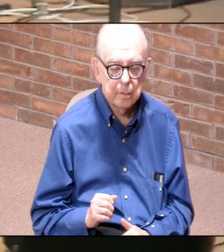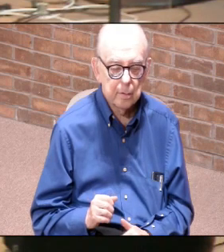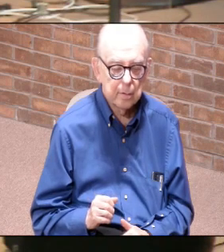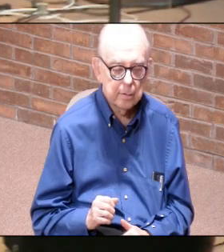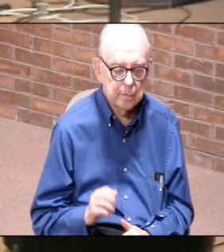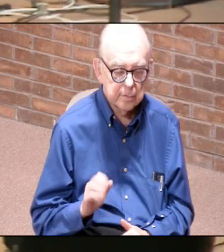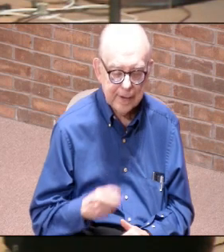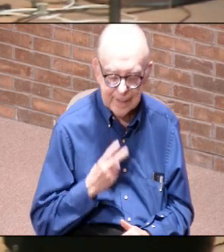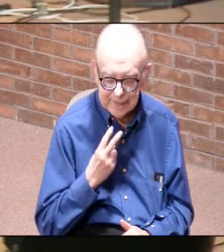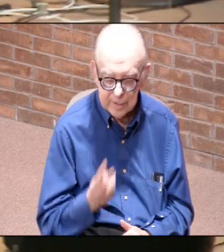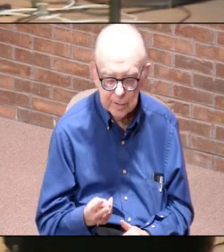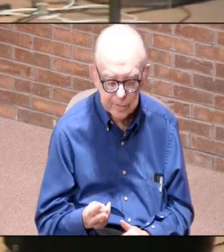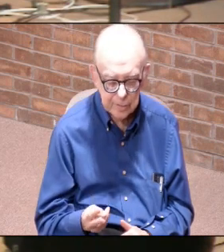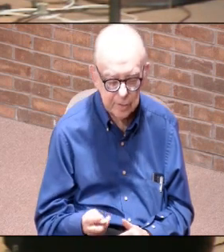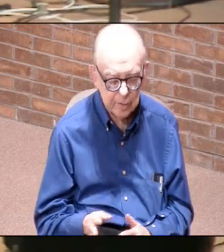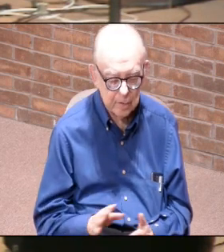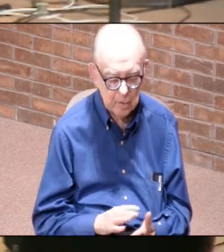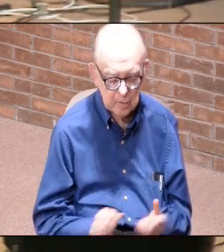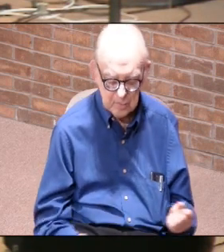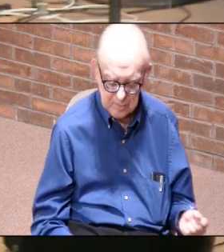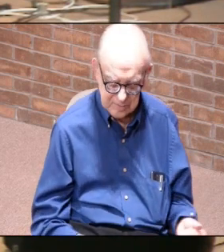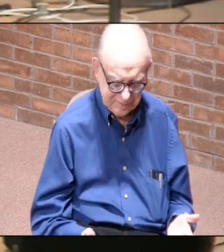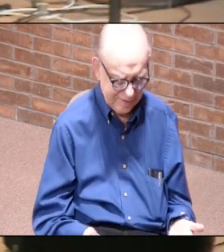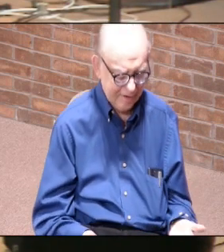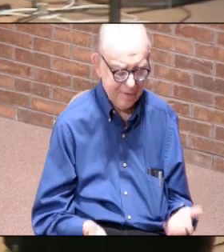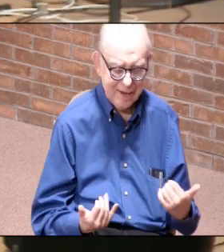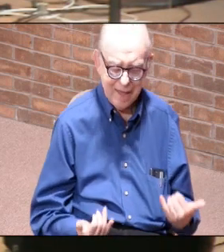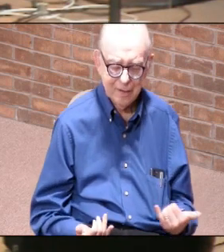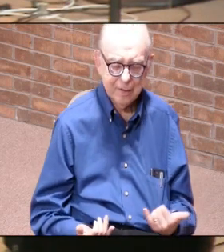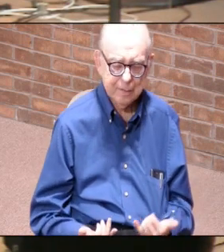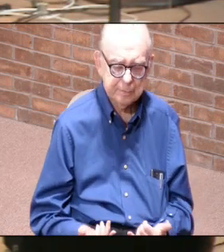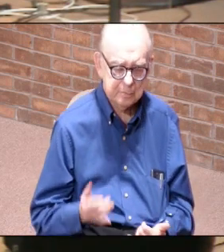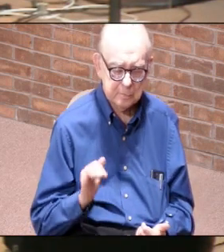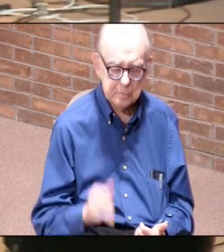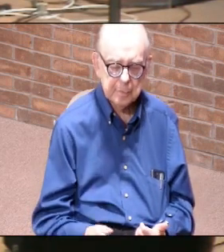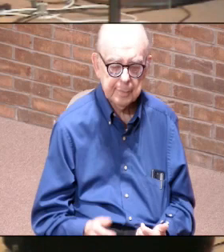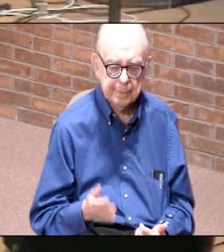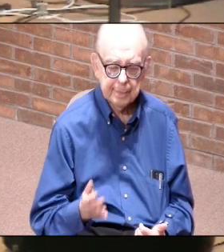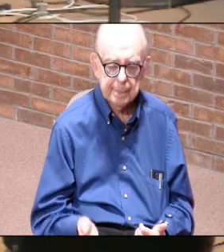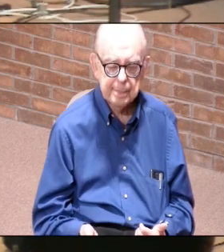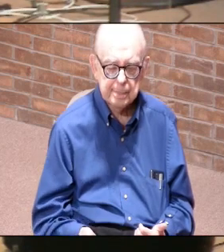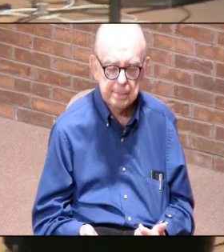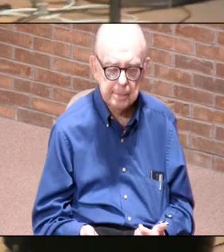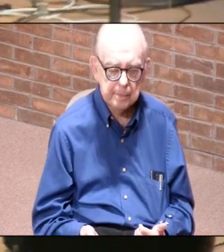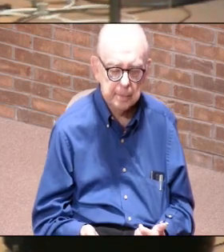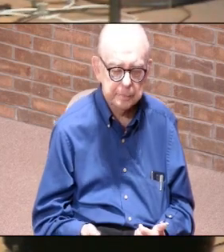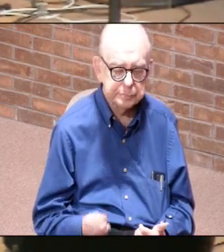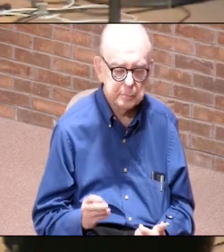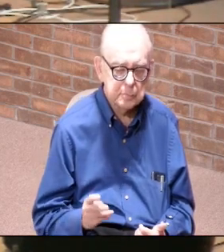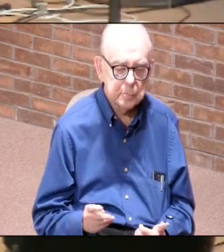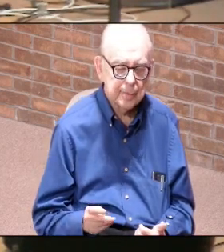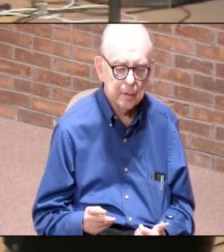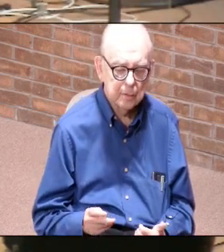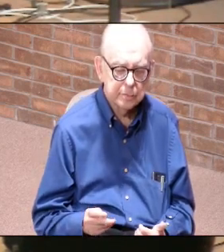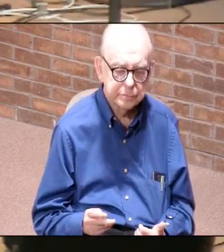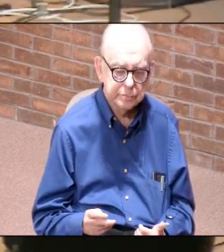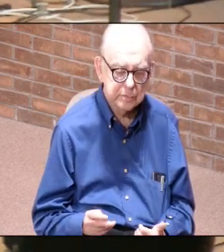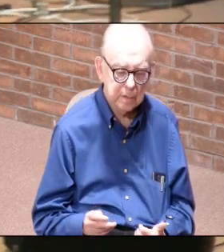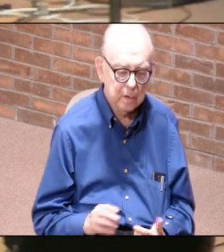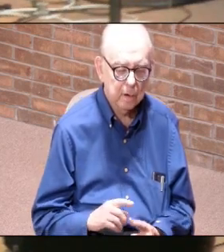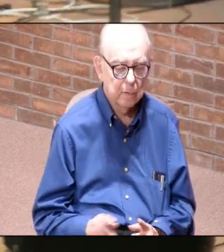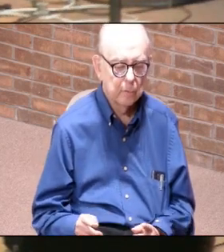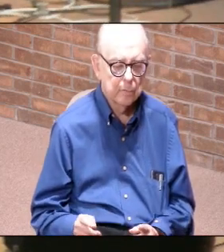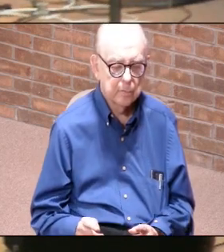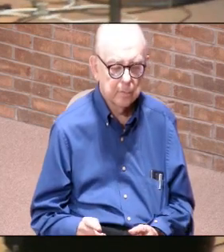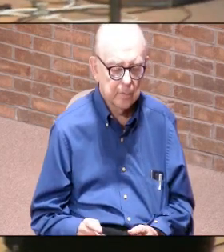You can still see the ruins today. They're still there, okay?